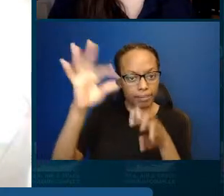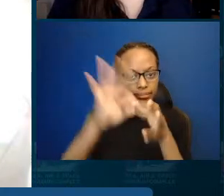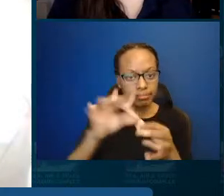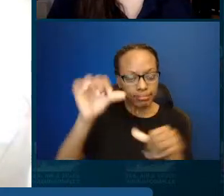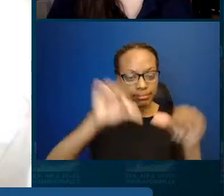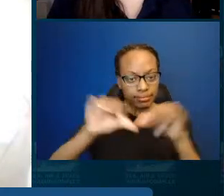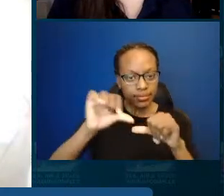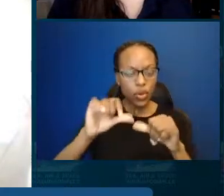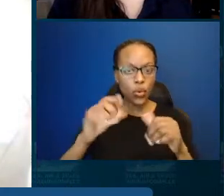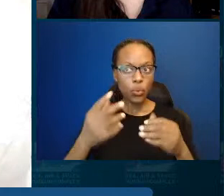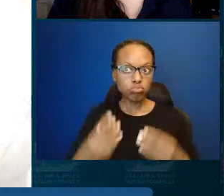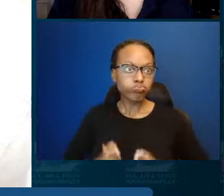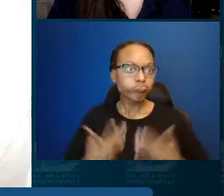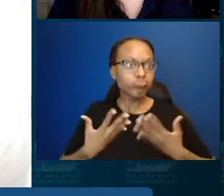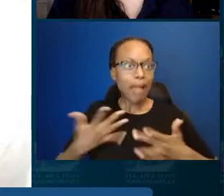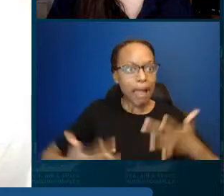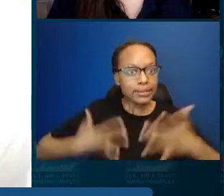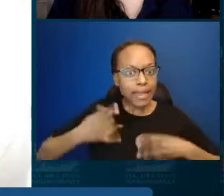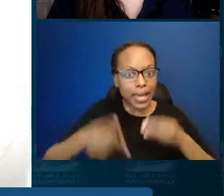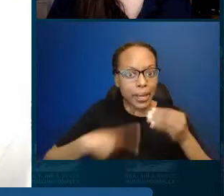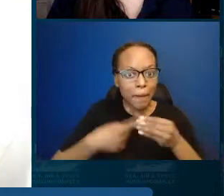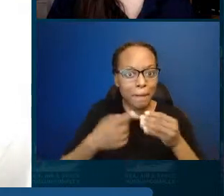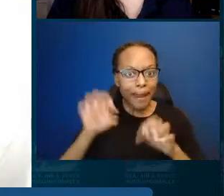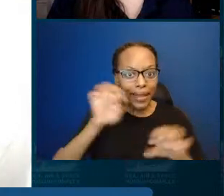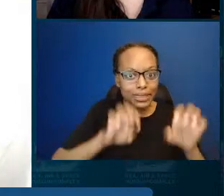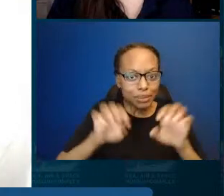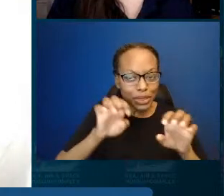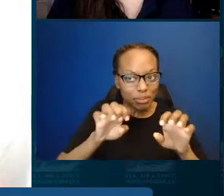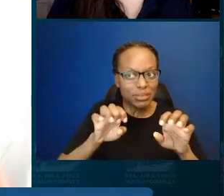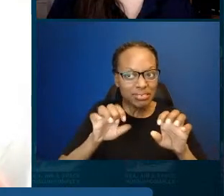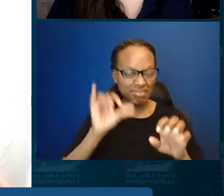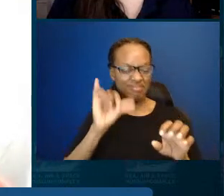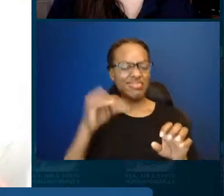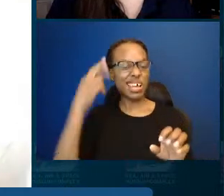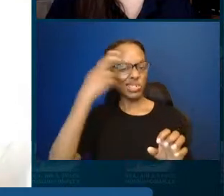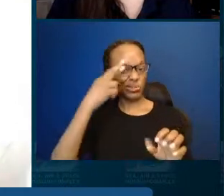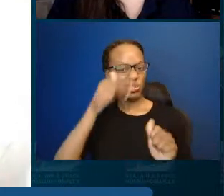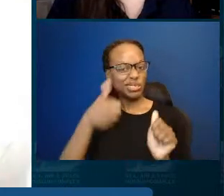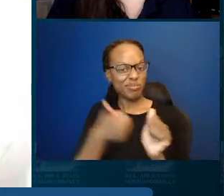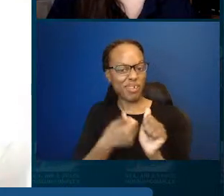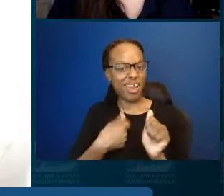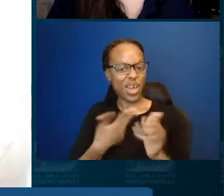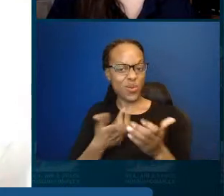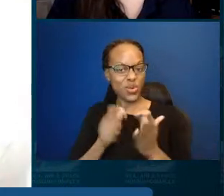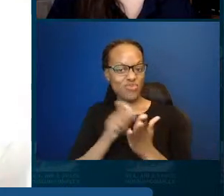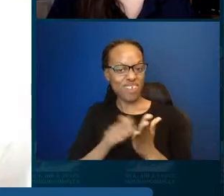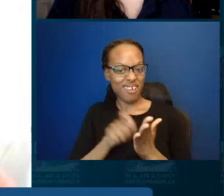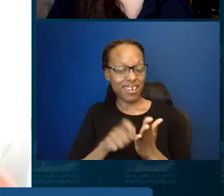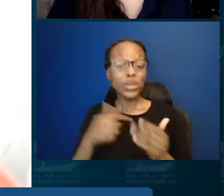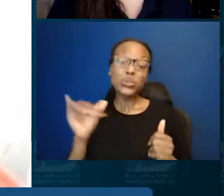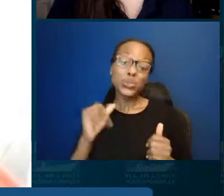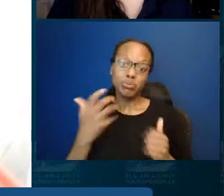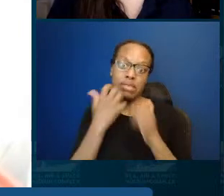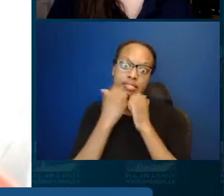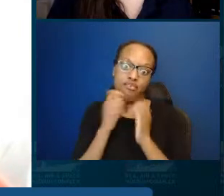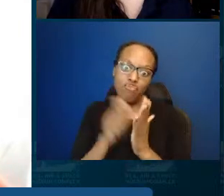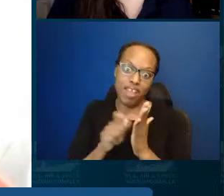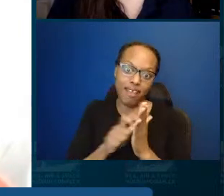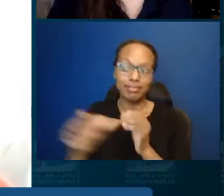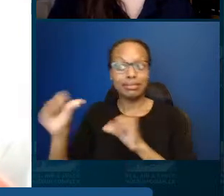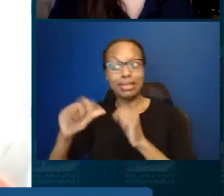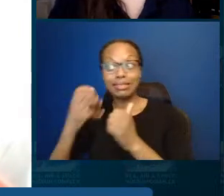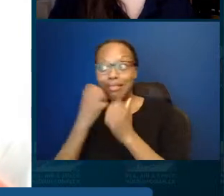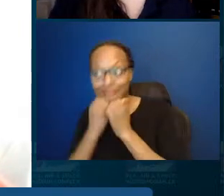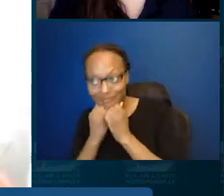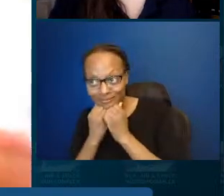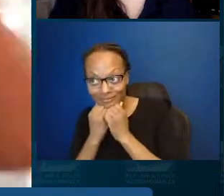hands-on experiments were a huge reason that I decided to write this series. And also, I love writing as much as I love science. I